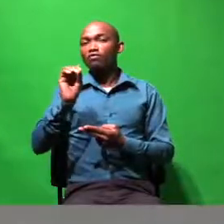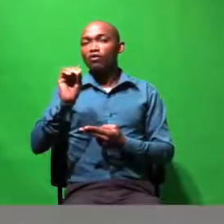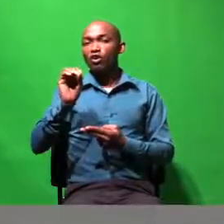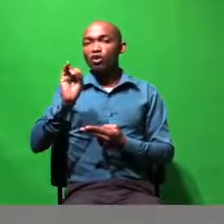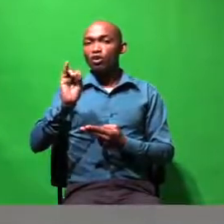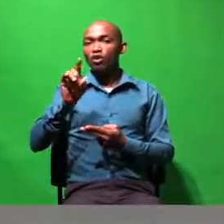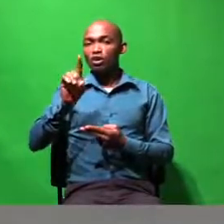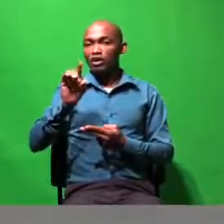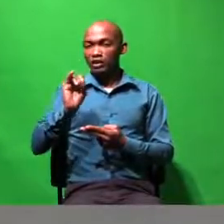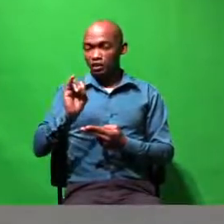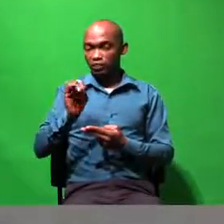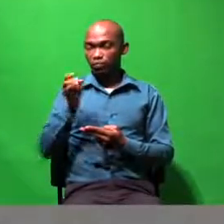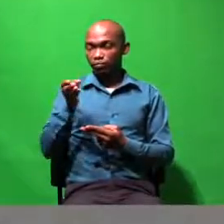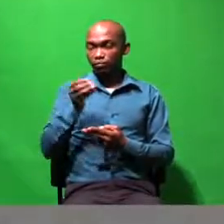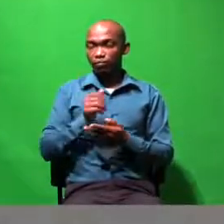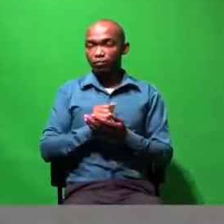organs.